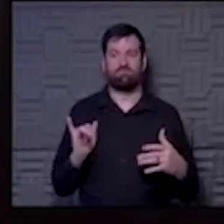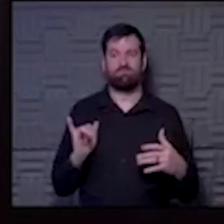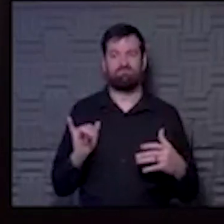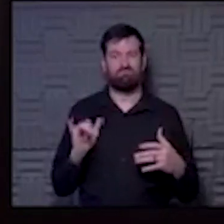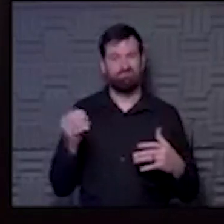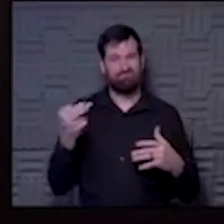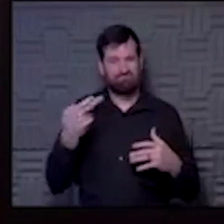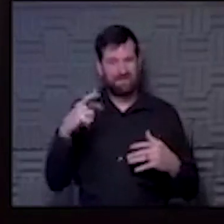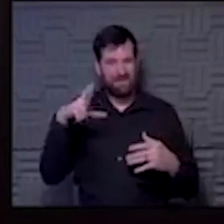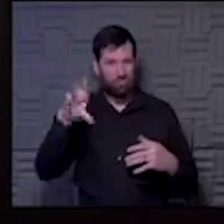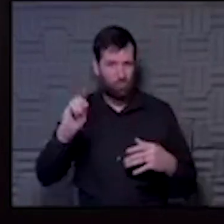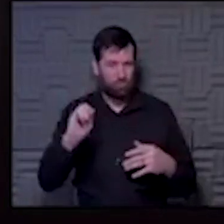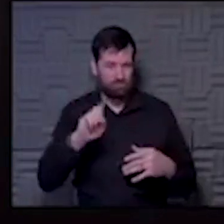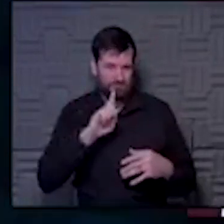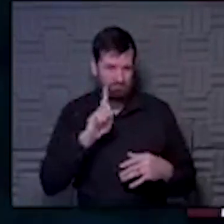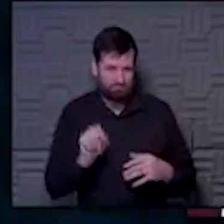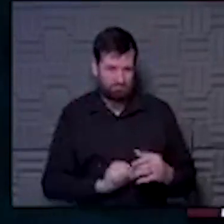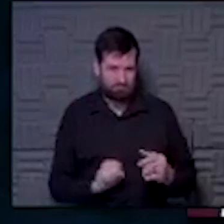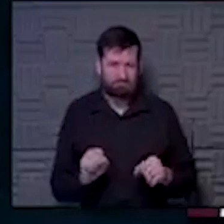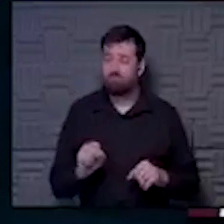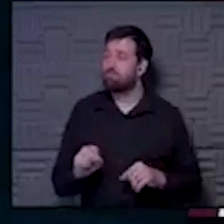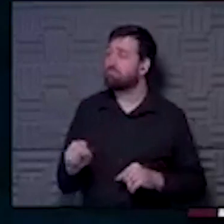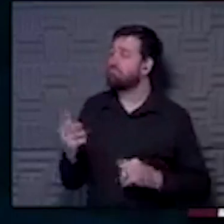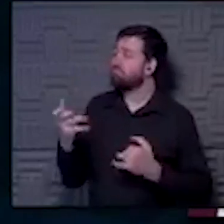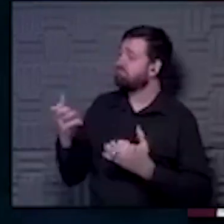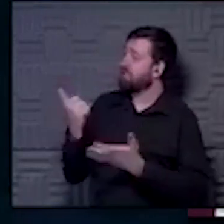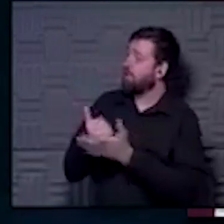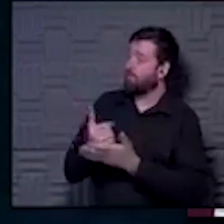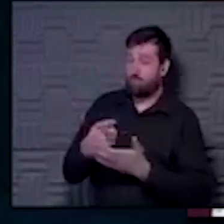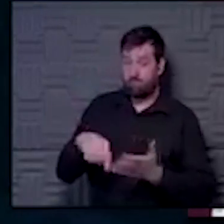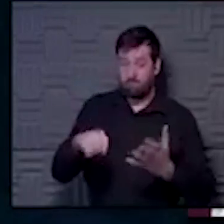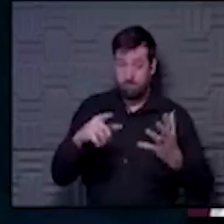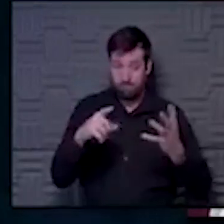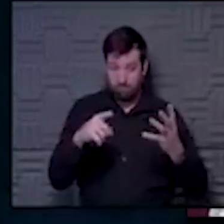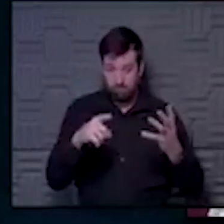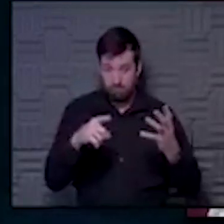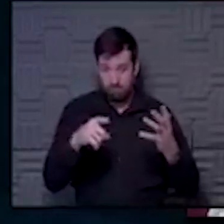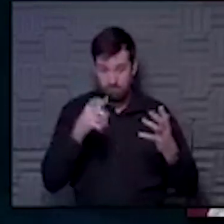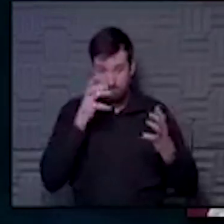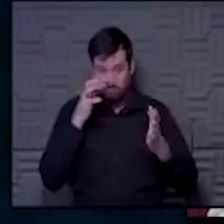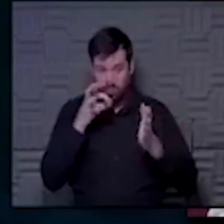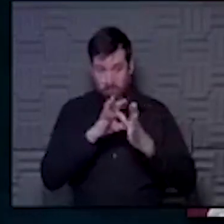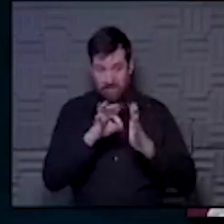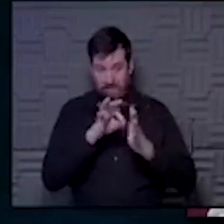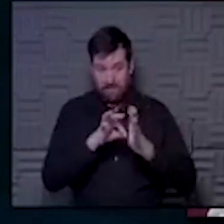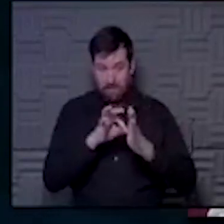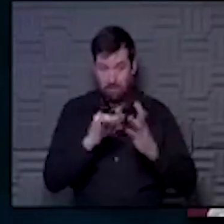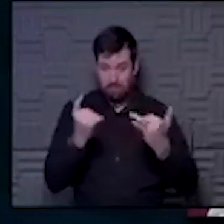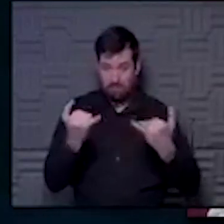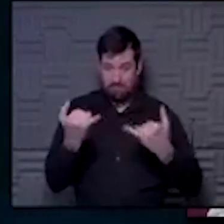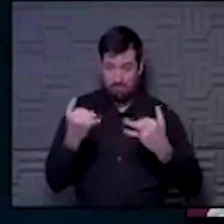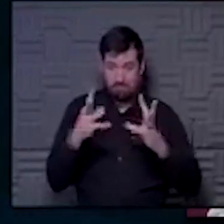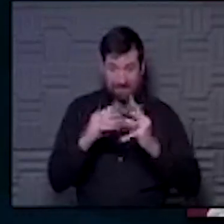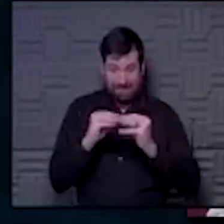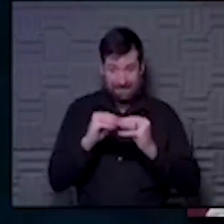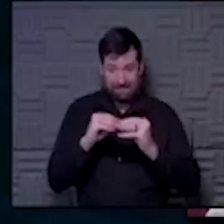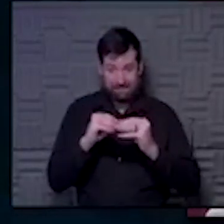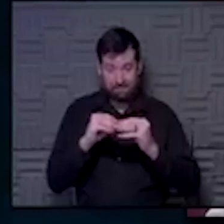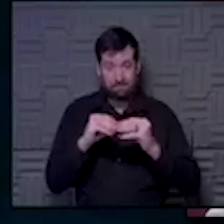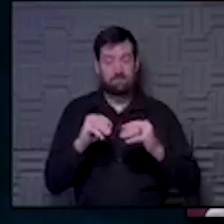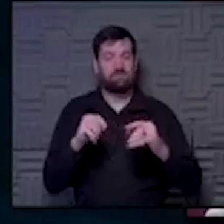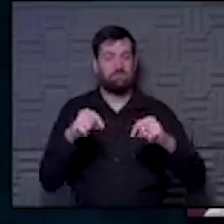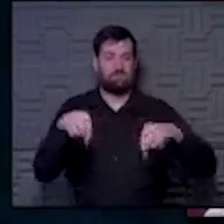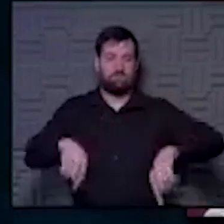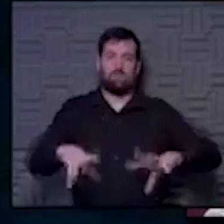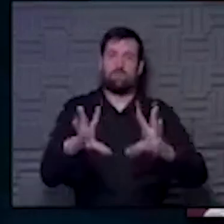that you are for us. Thank you. And I'm going to help you guys. So here's the deal. You're going to count this this morning media session right now as one of your meetings.